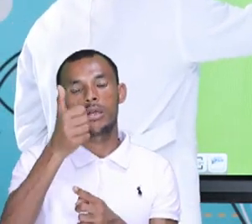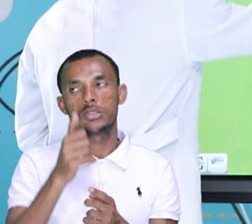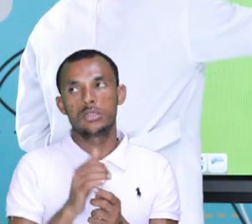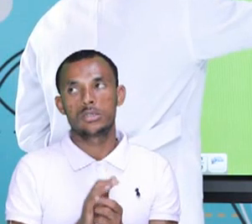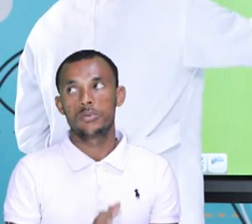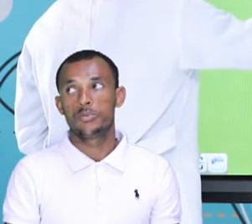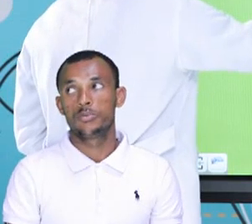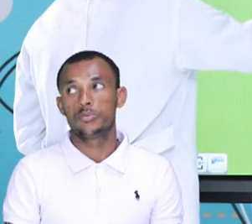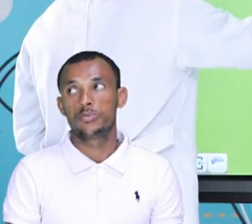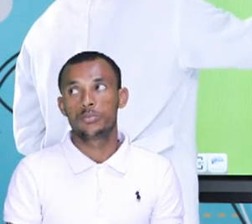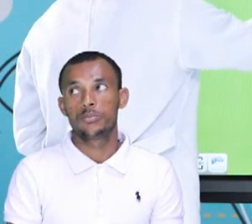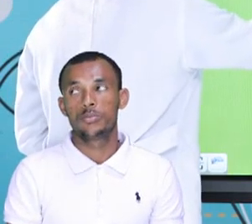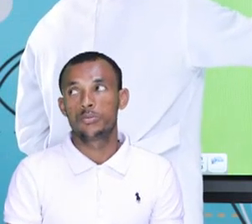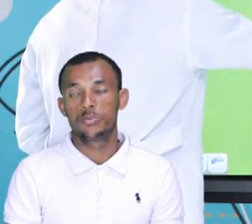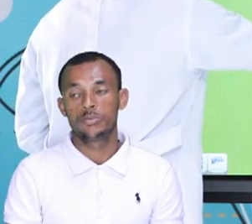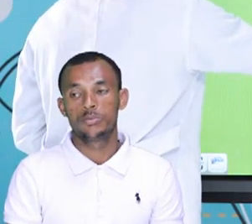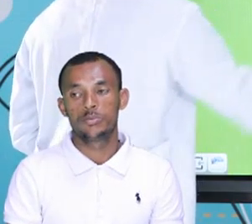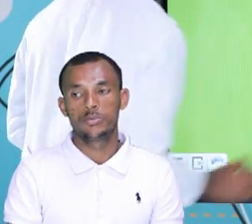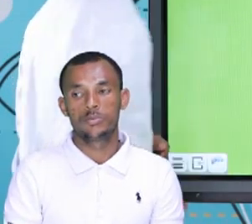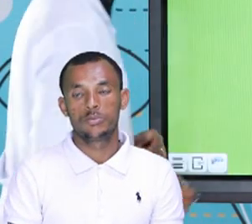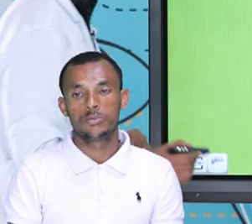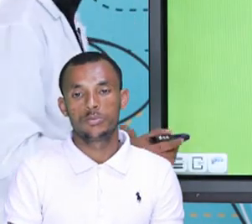nuclear axis,